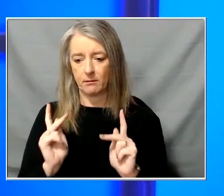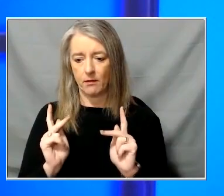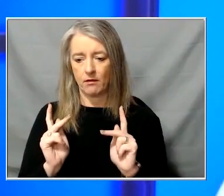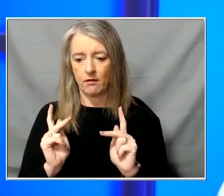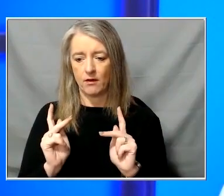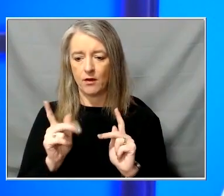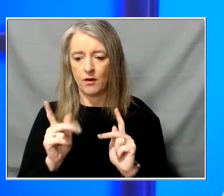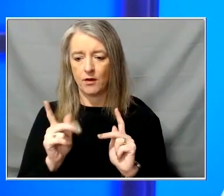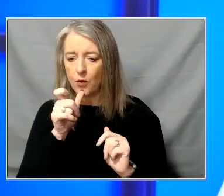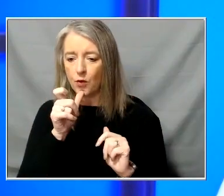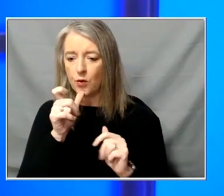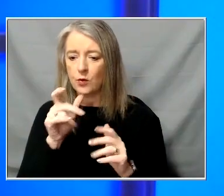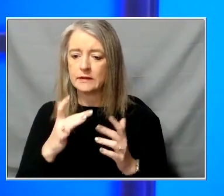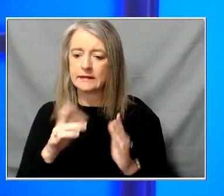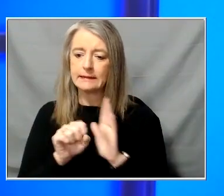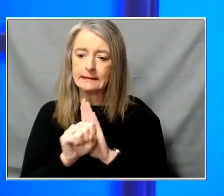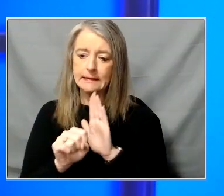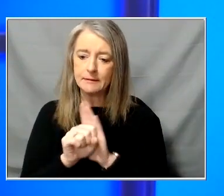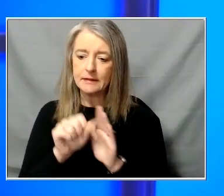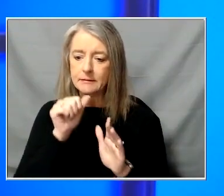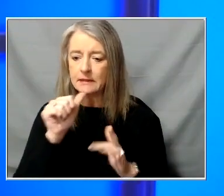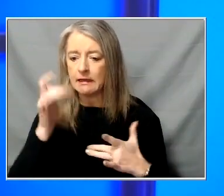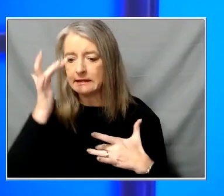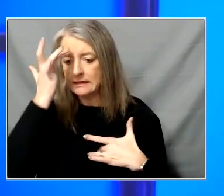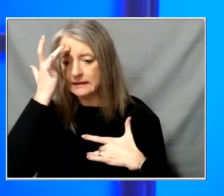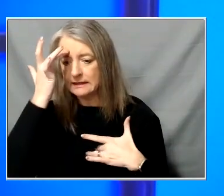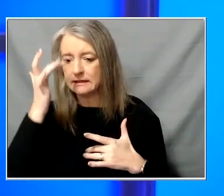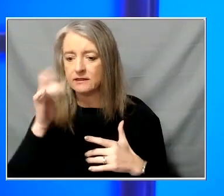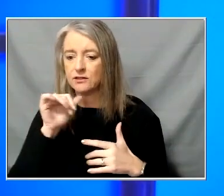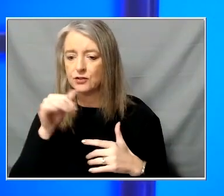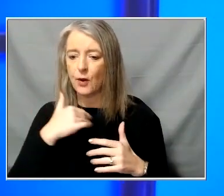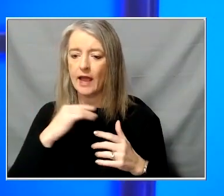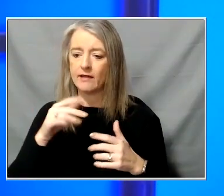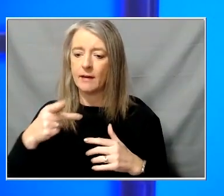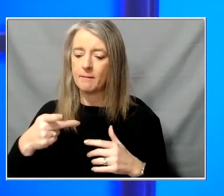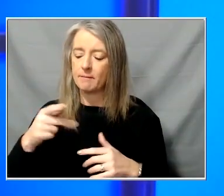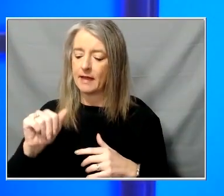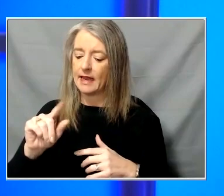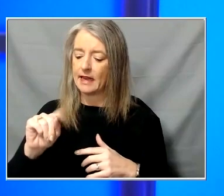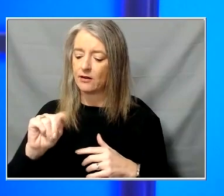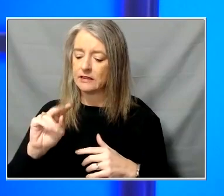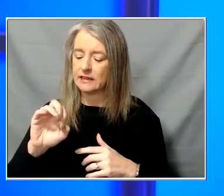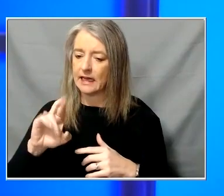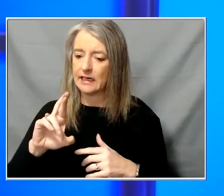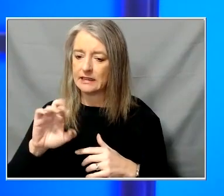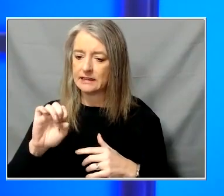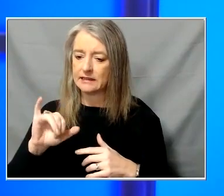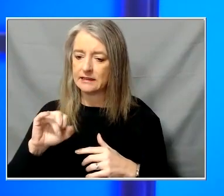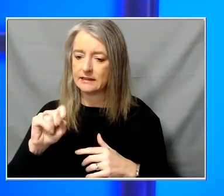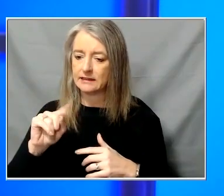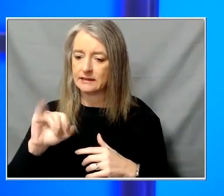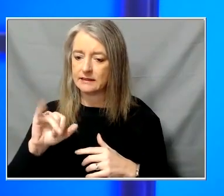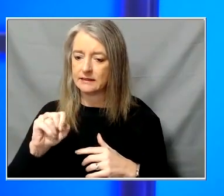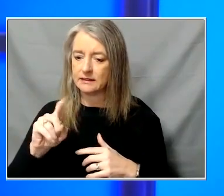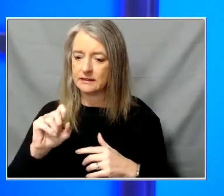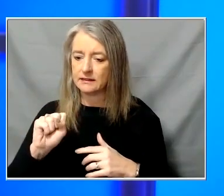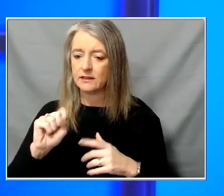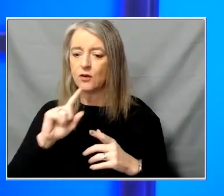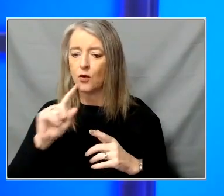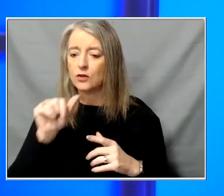like it should. And so best to just do away with it? Yeah. And how do we do that? What kind of procedures and treatments? So there are a number of procedures. I would say